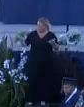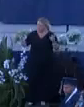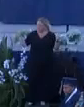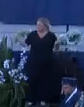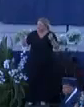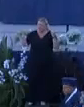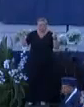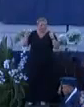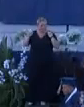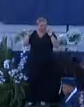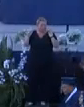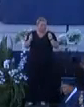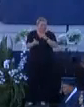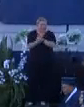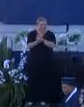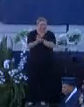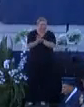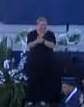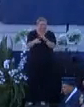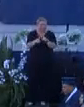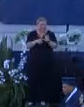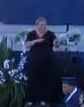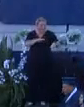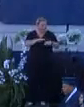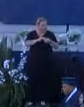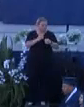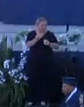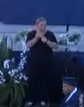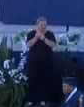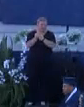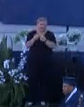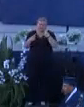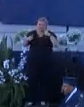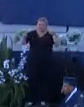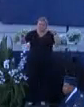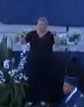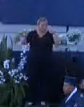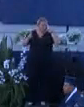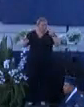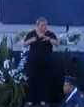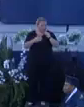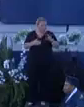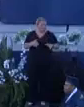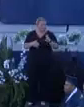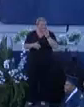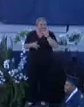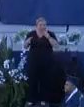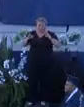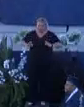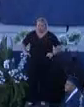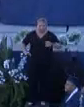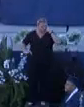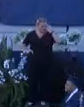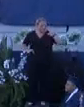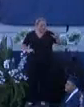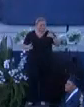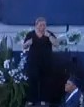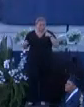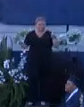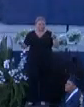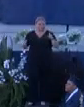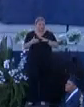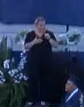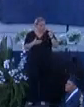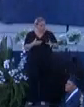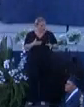celebrate outstanding academic and extracurricular achievement by honoring students with a cord for their excellence.